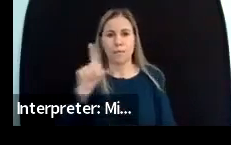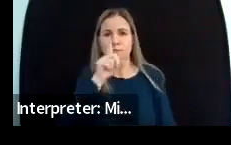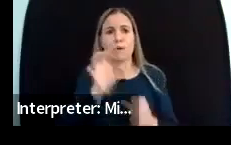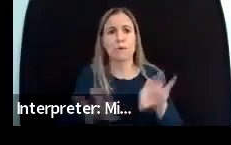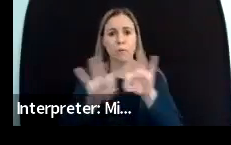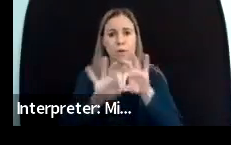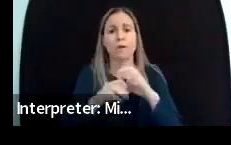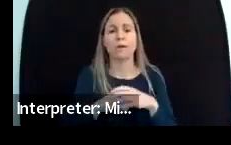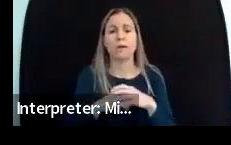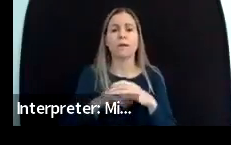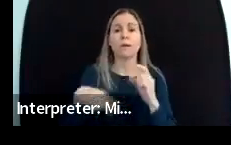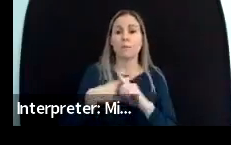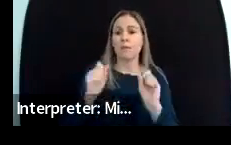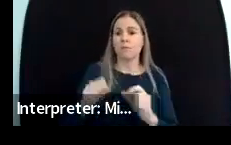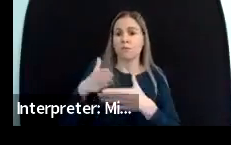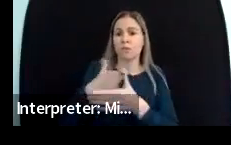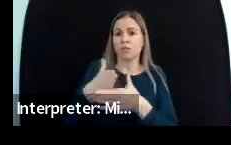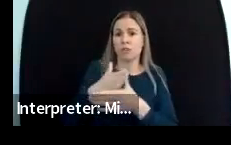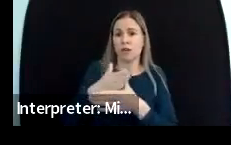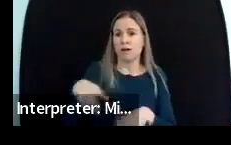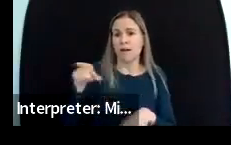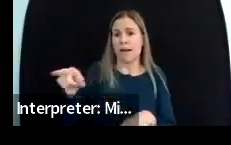Unshamed Kentucky resources at